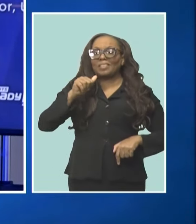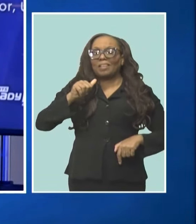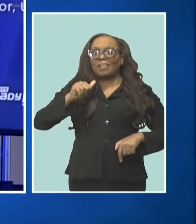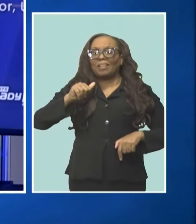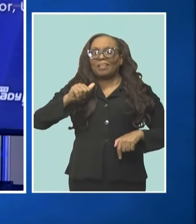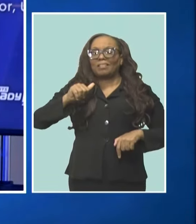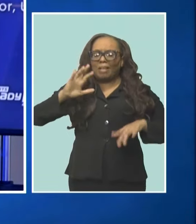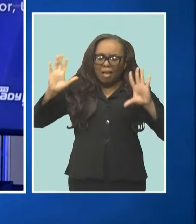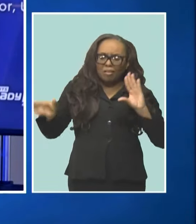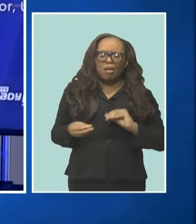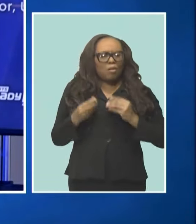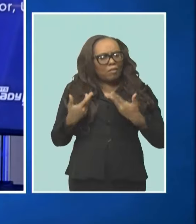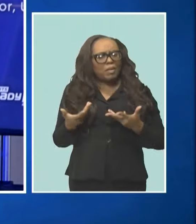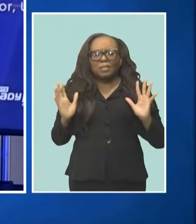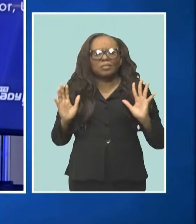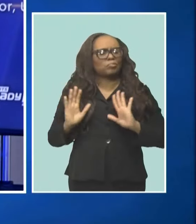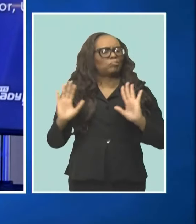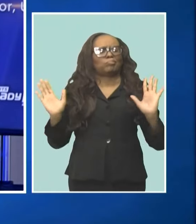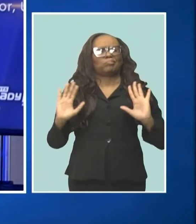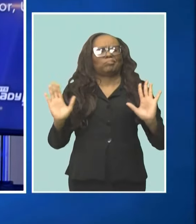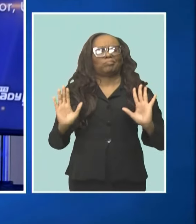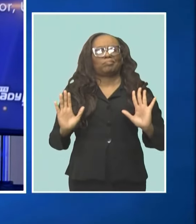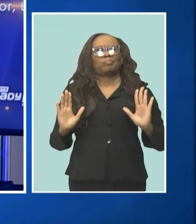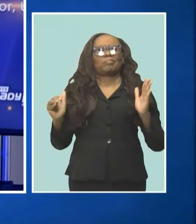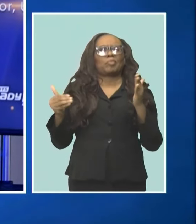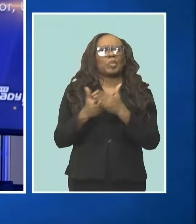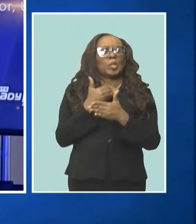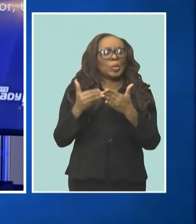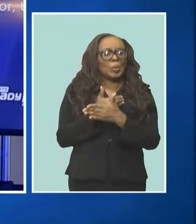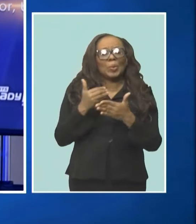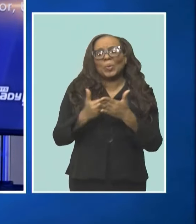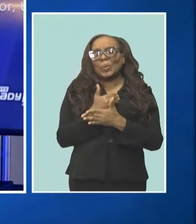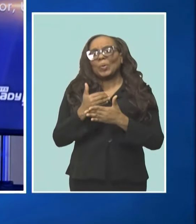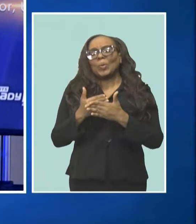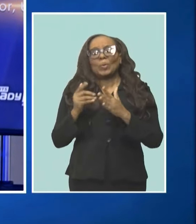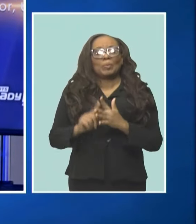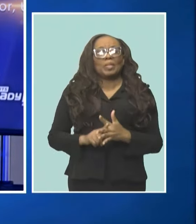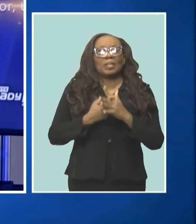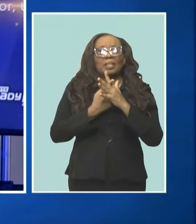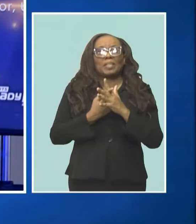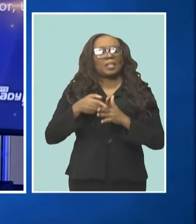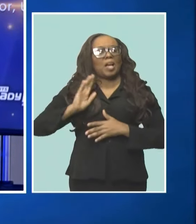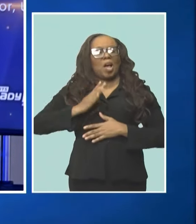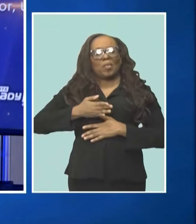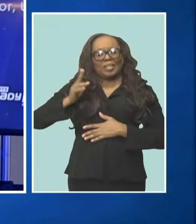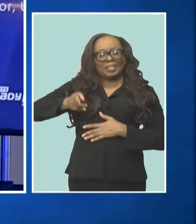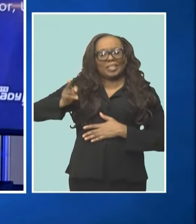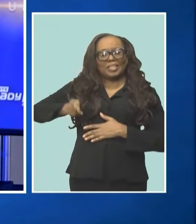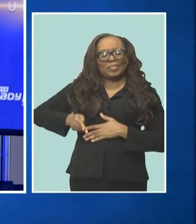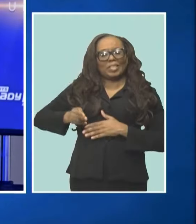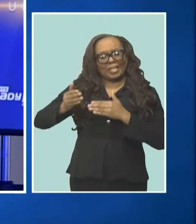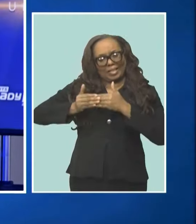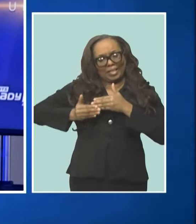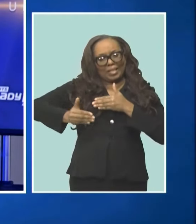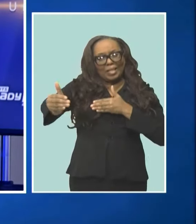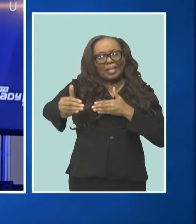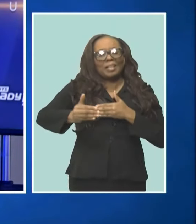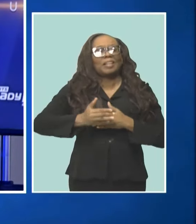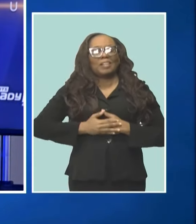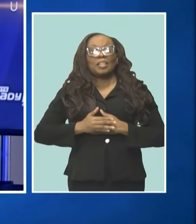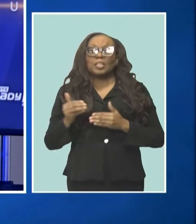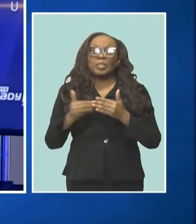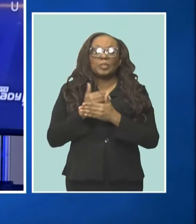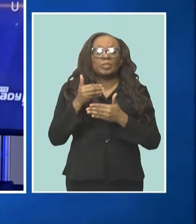of a new chapter in Courts' storied history in Barbados. This is merely the first step in our retail evolution,